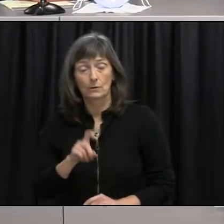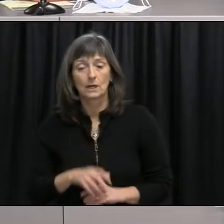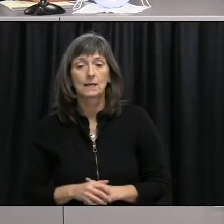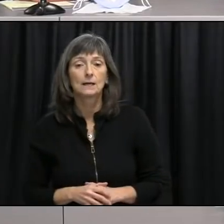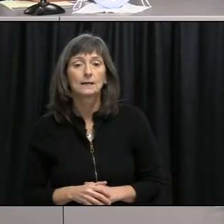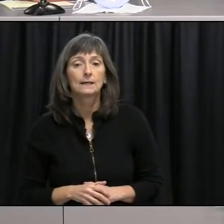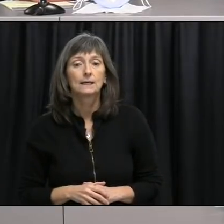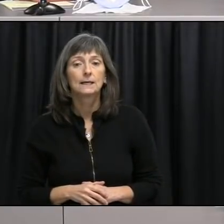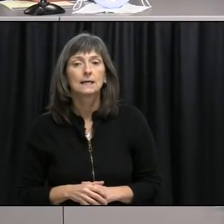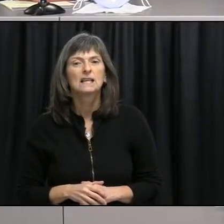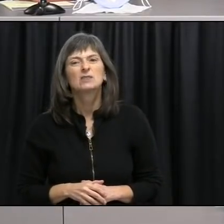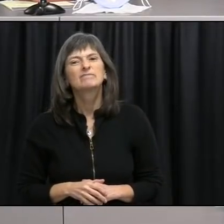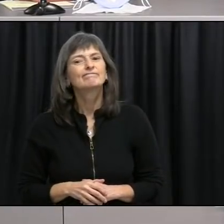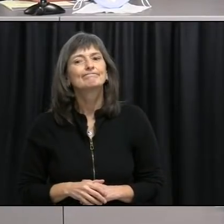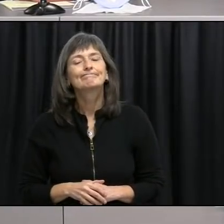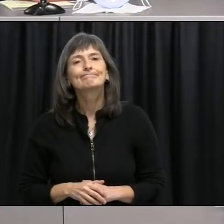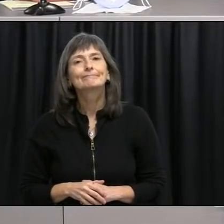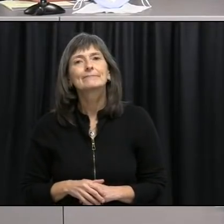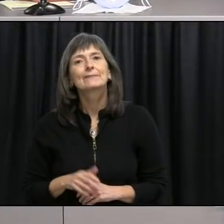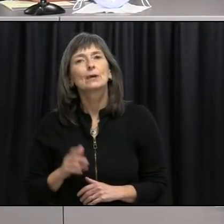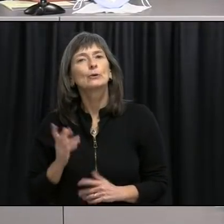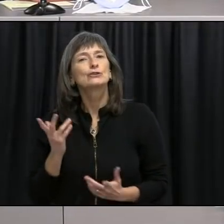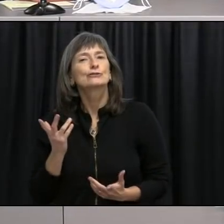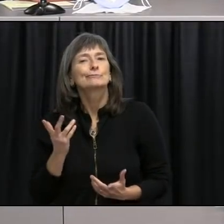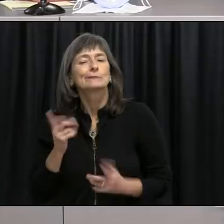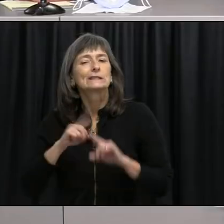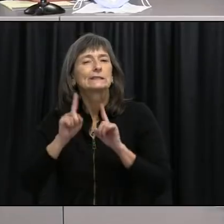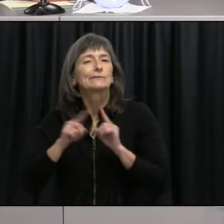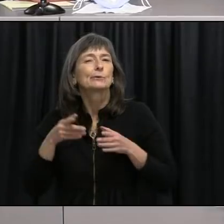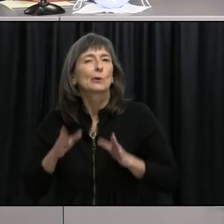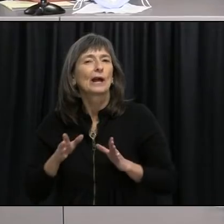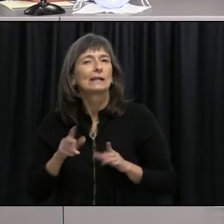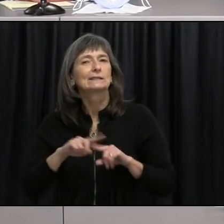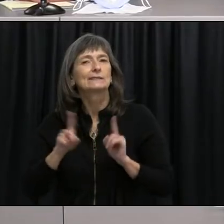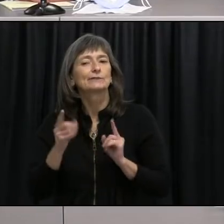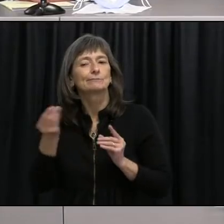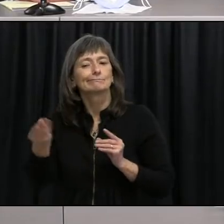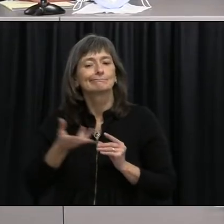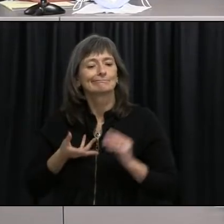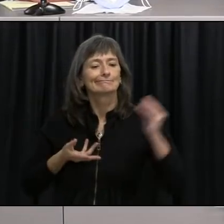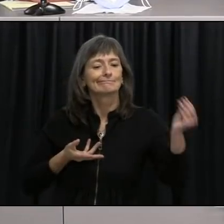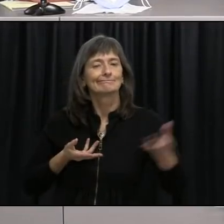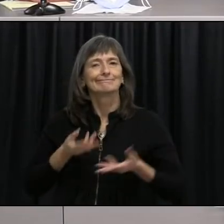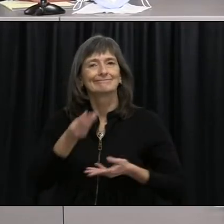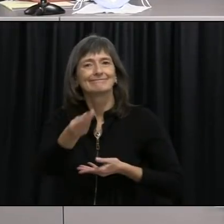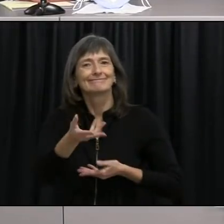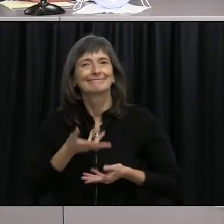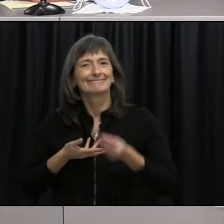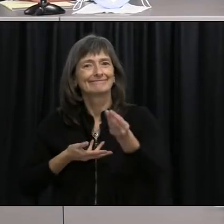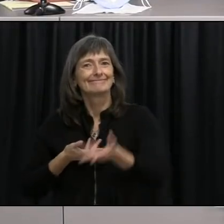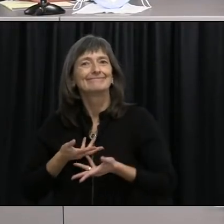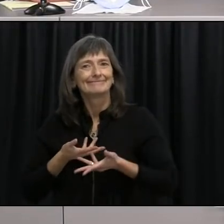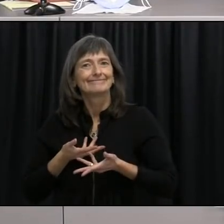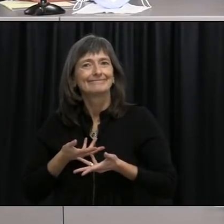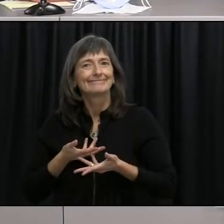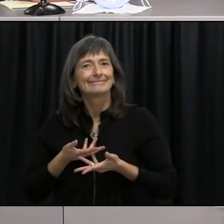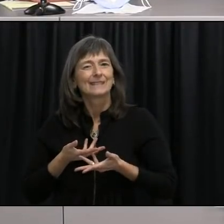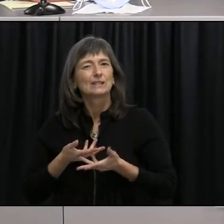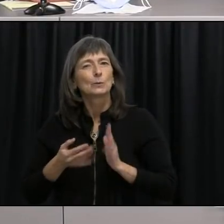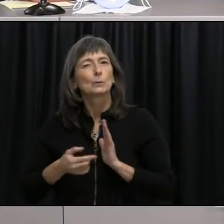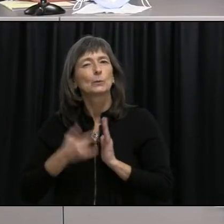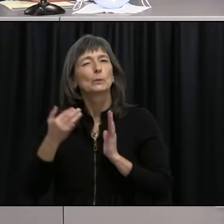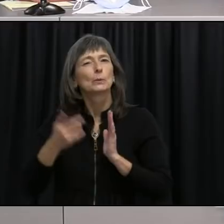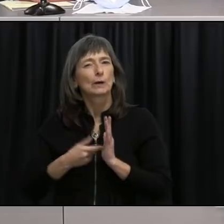just hearing reports, and there are various ways that we get those reports. So I think any time that we are